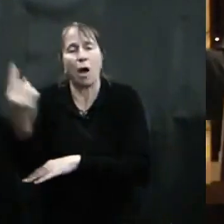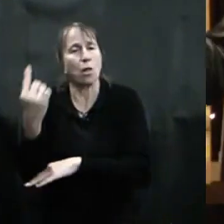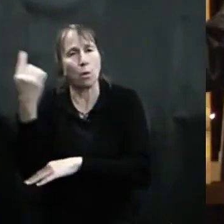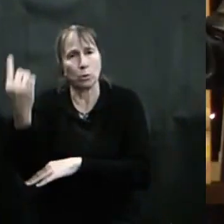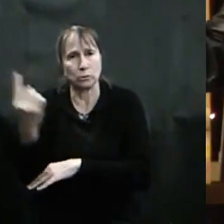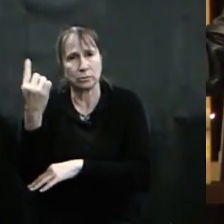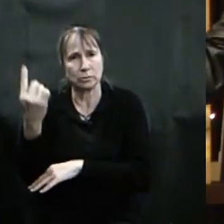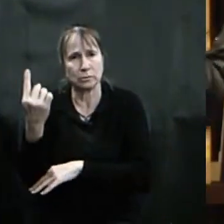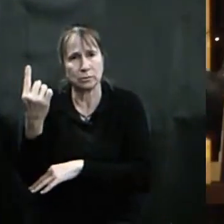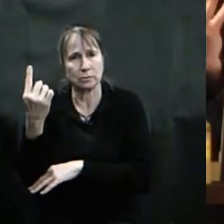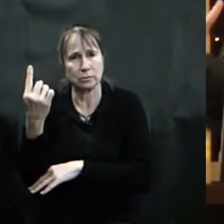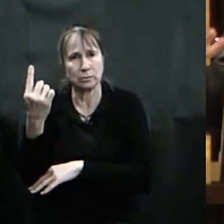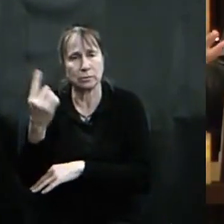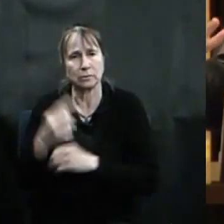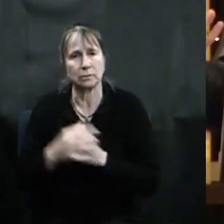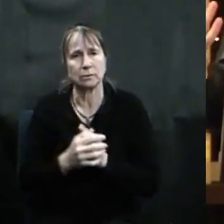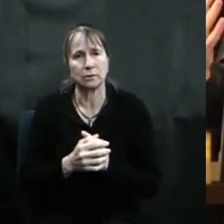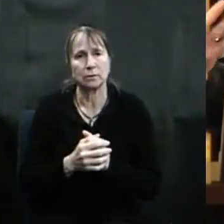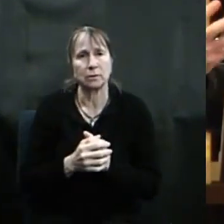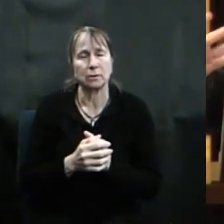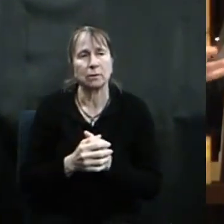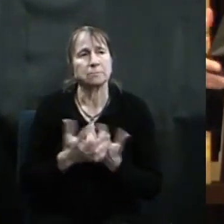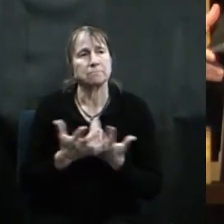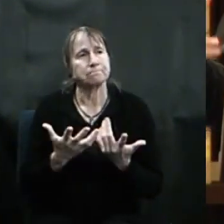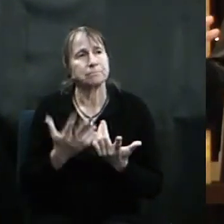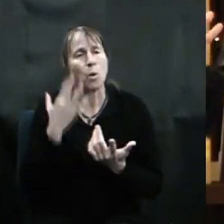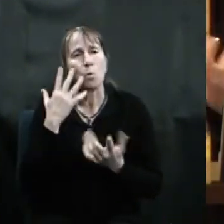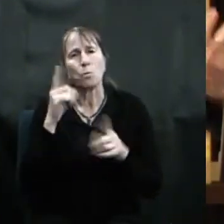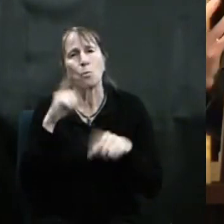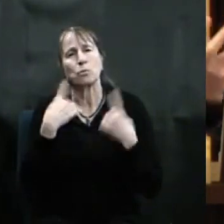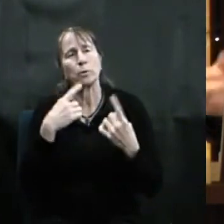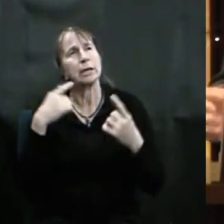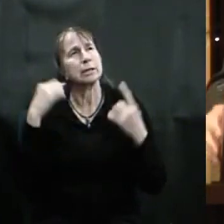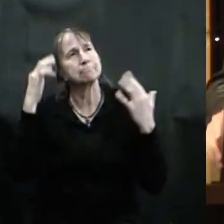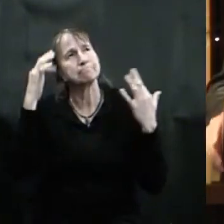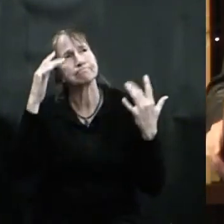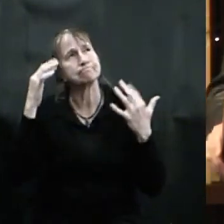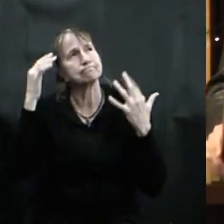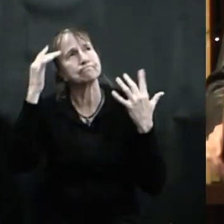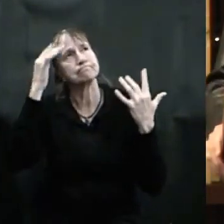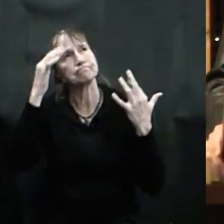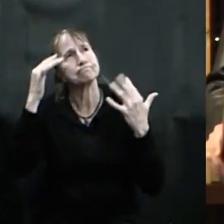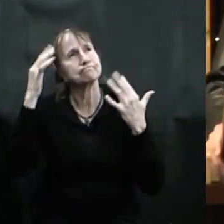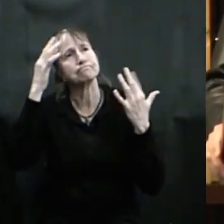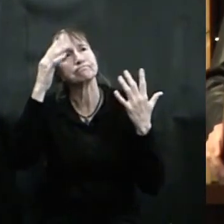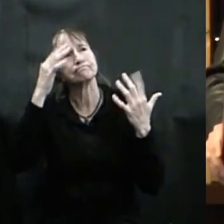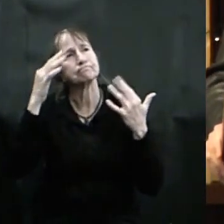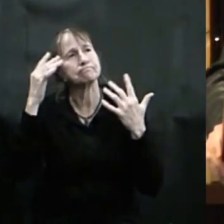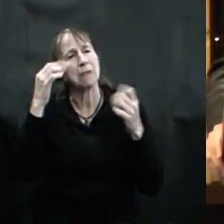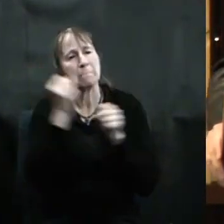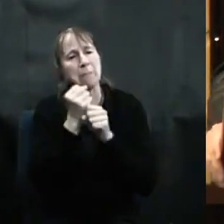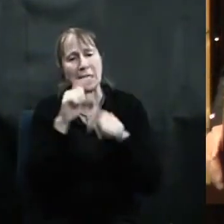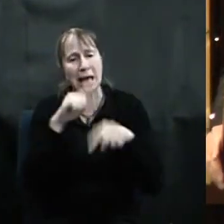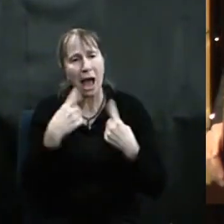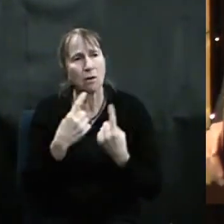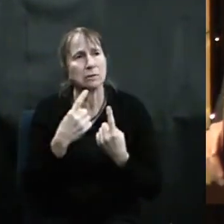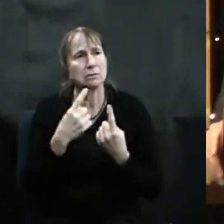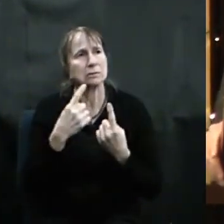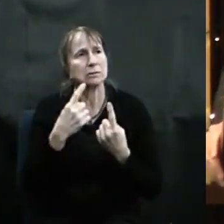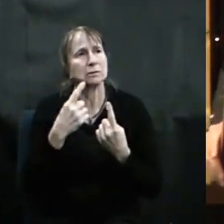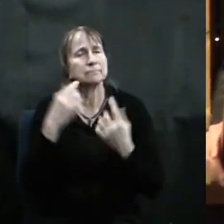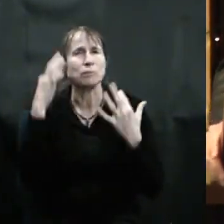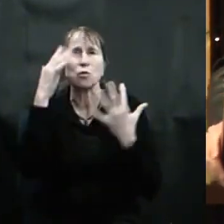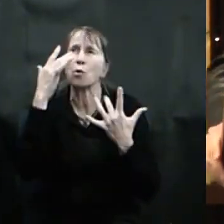As we allow that talk to challenge us and provoke us to honour our God, let me